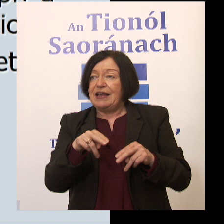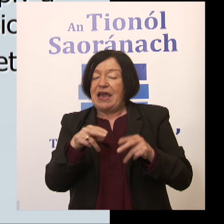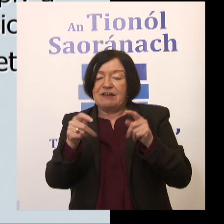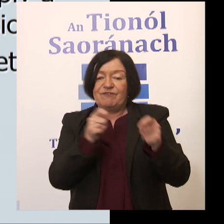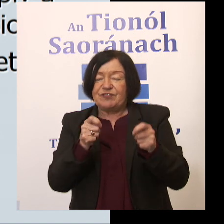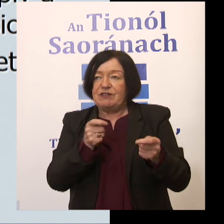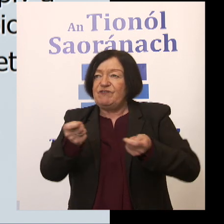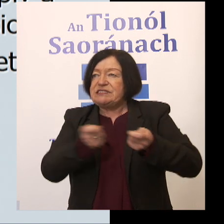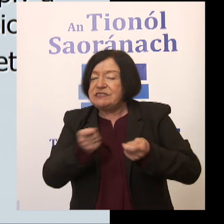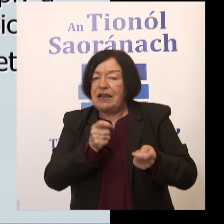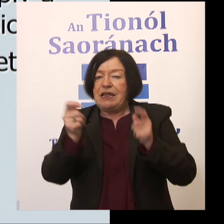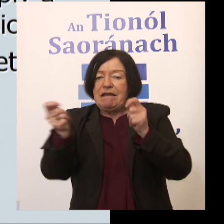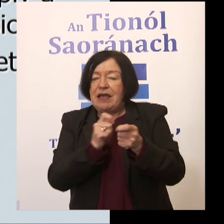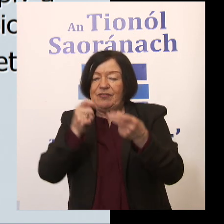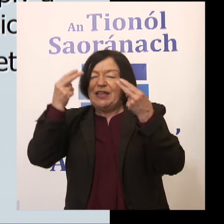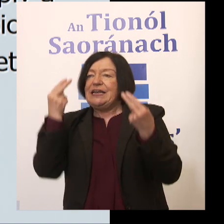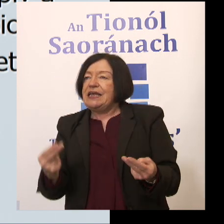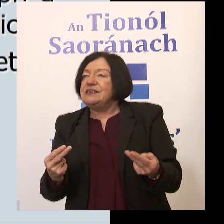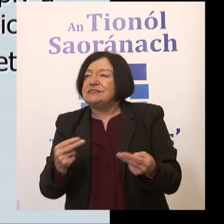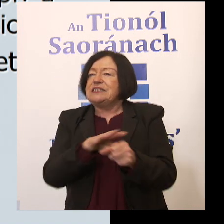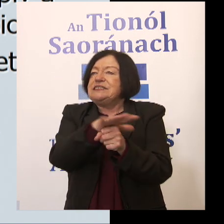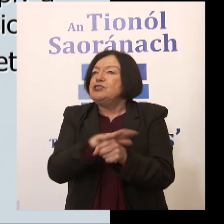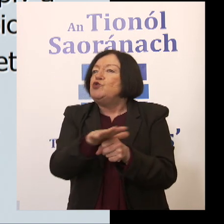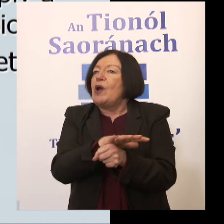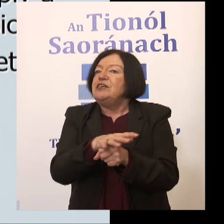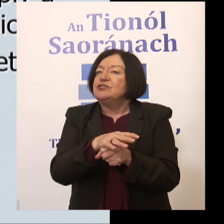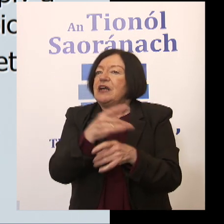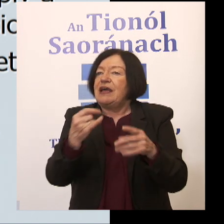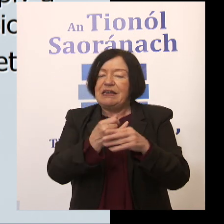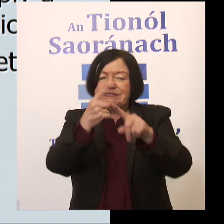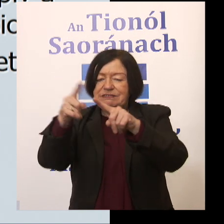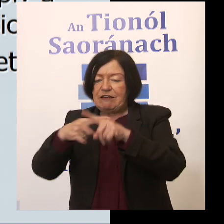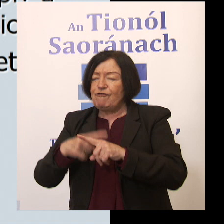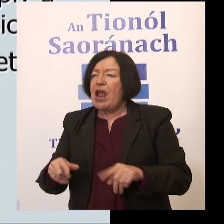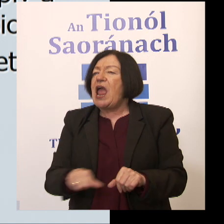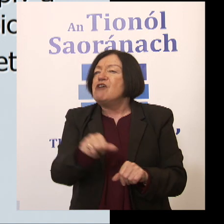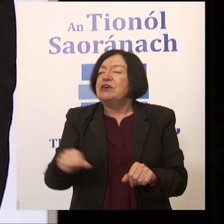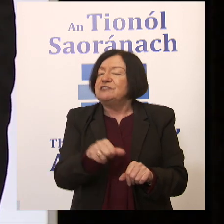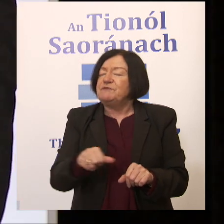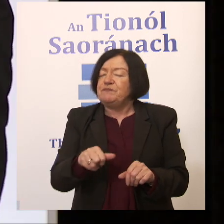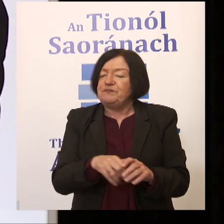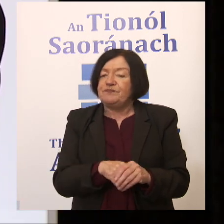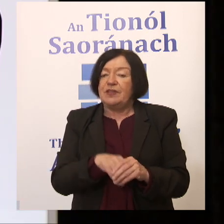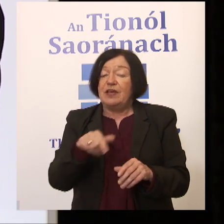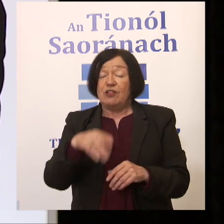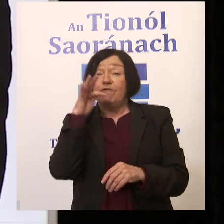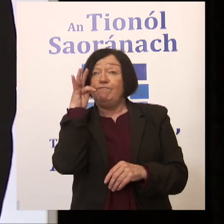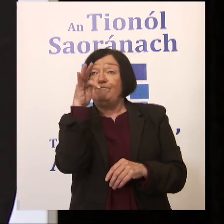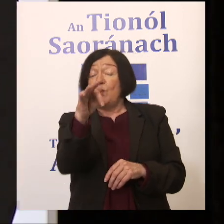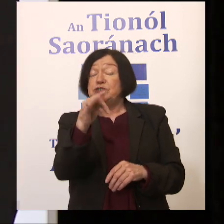adapting services to maybe suit the needs and circumstances that might exist in different areas. And indeed, the future might